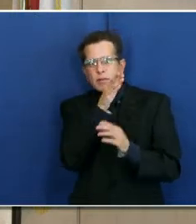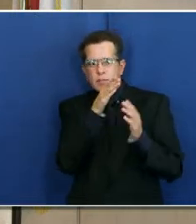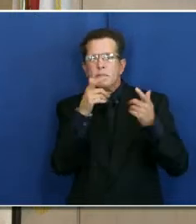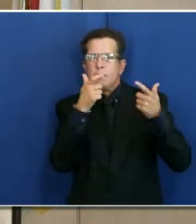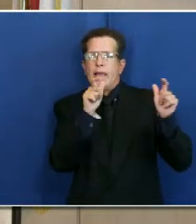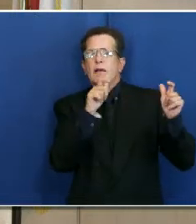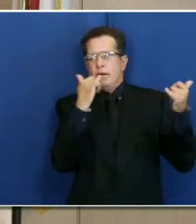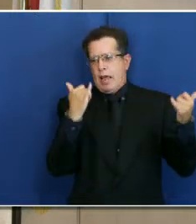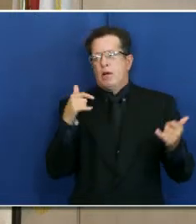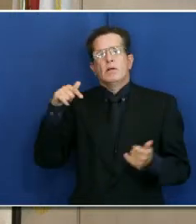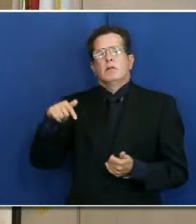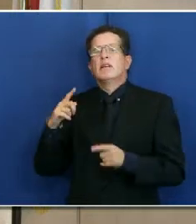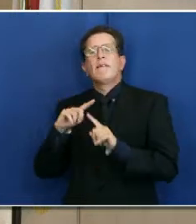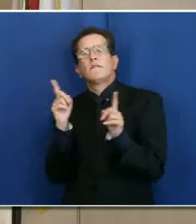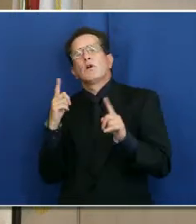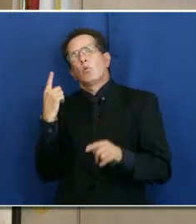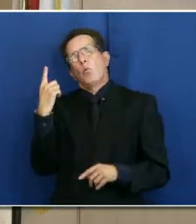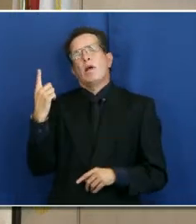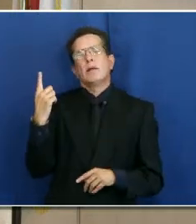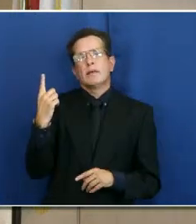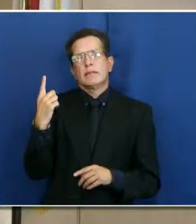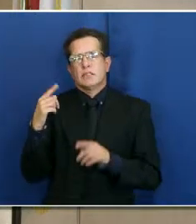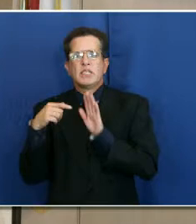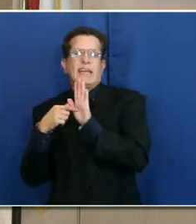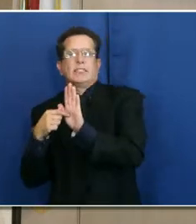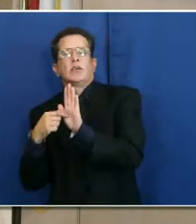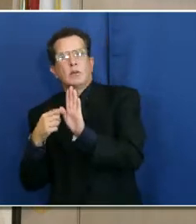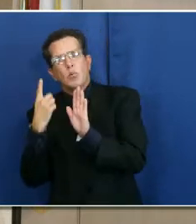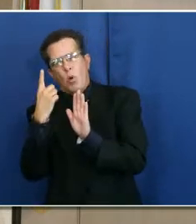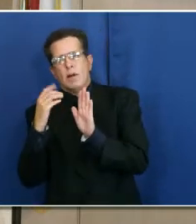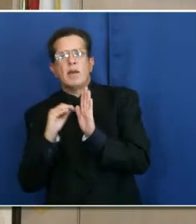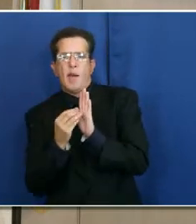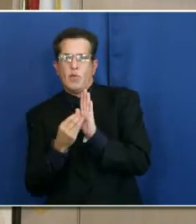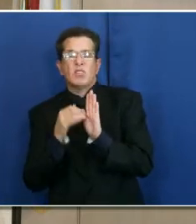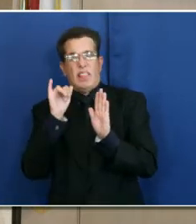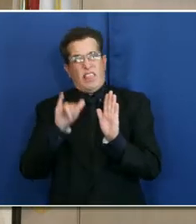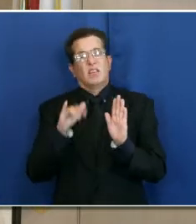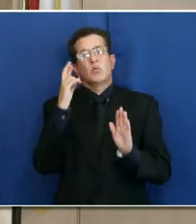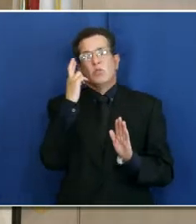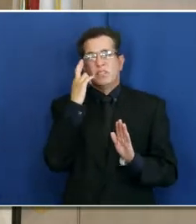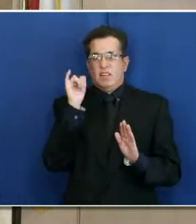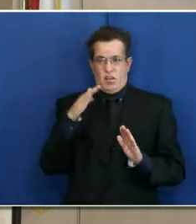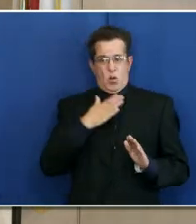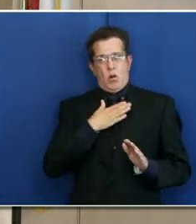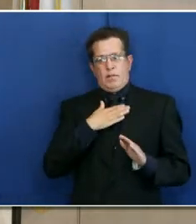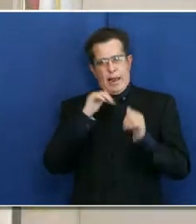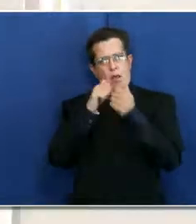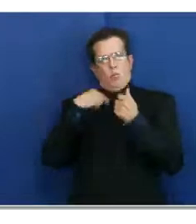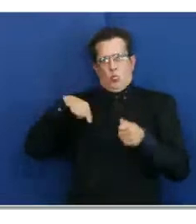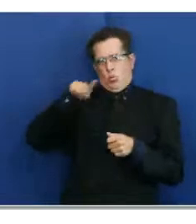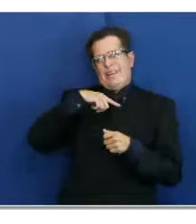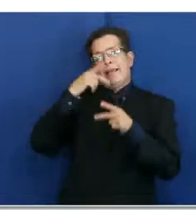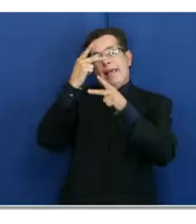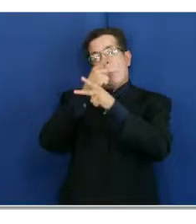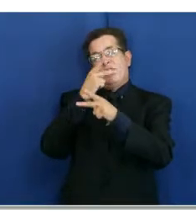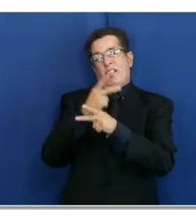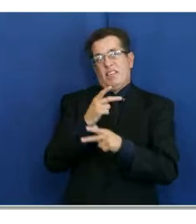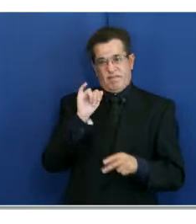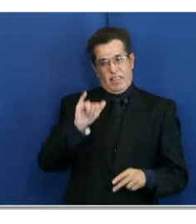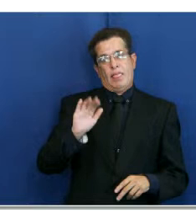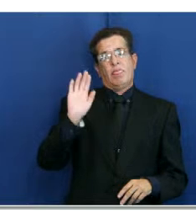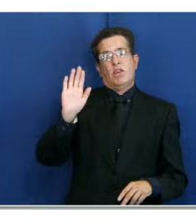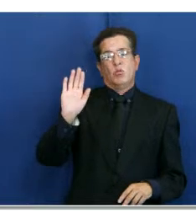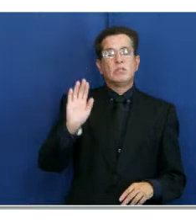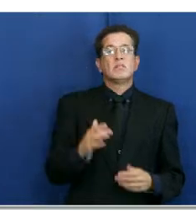is 1 digit. As is, if you can go back to the slide. So that's the way the case rate is calculated.